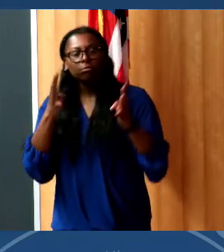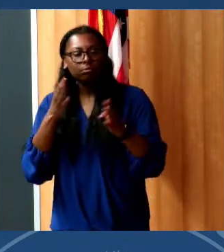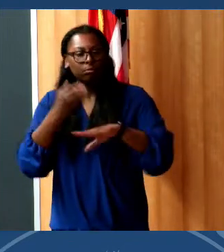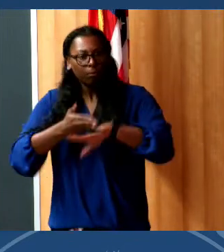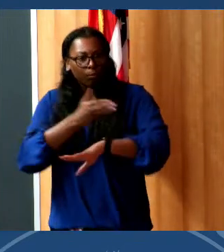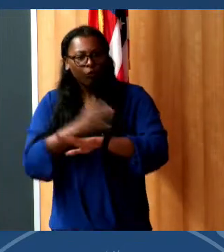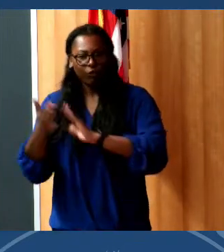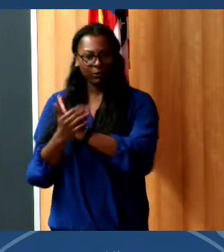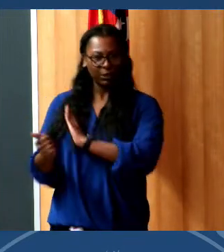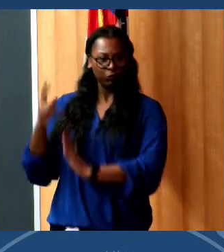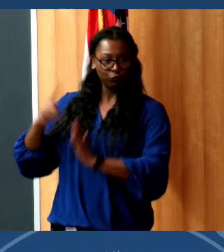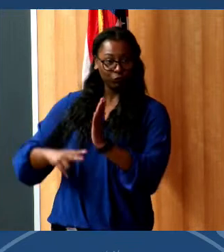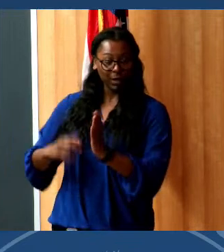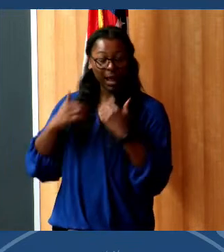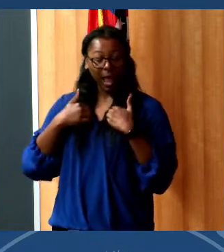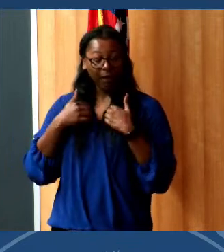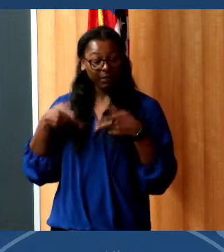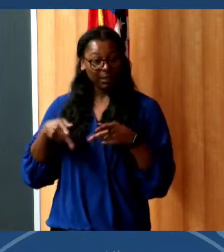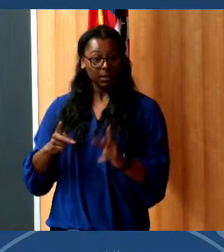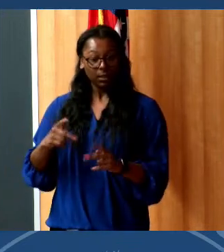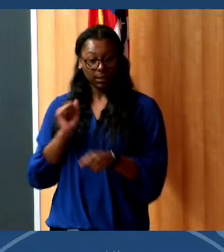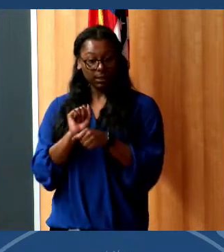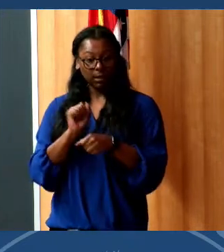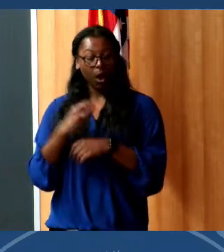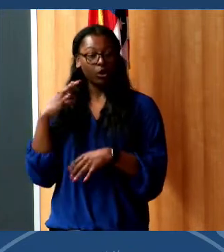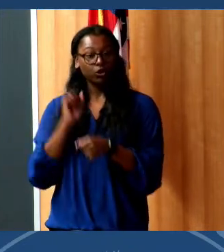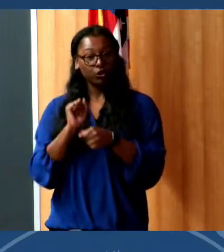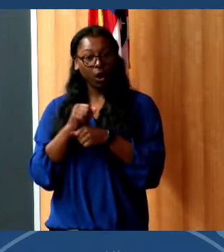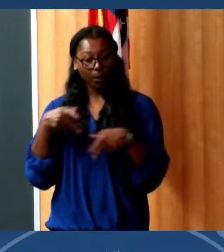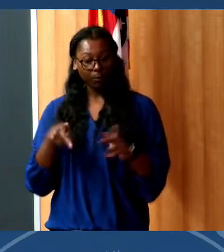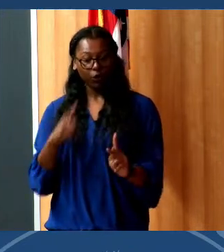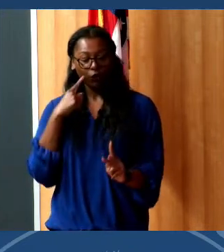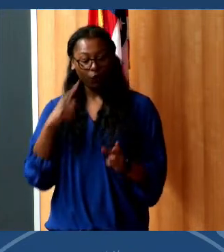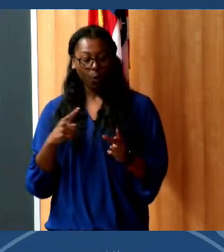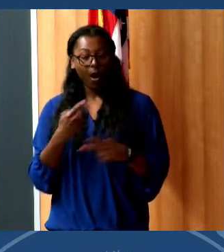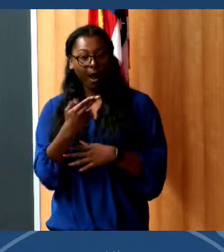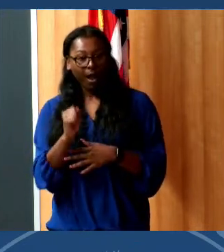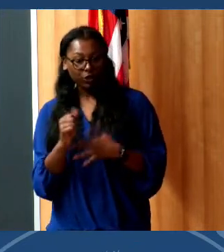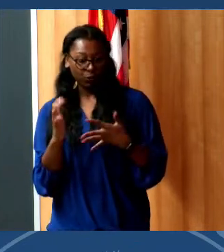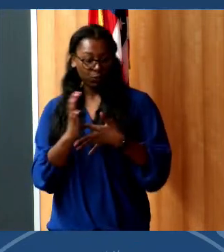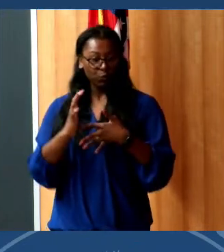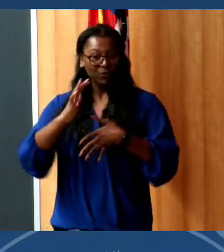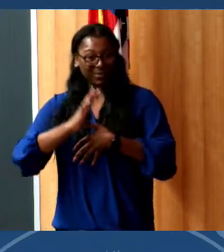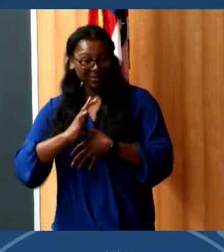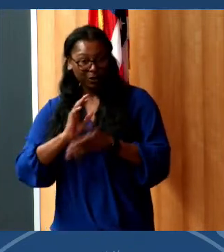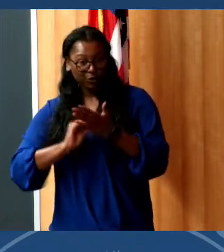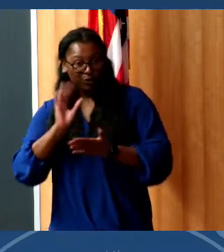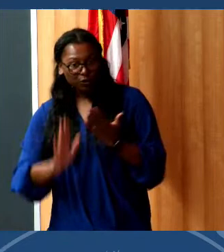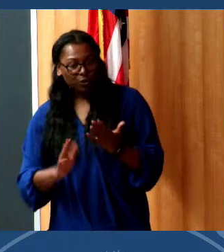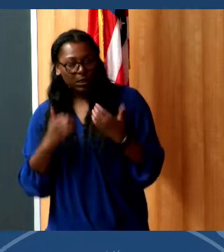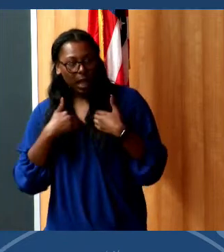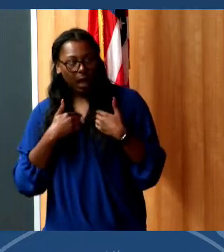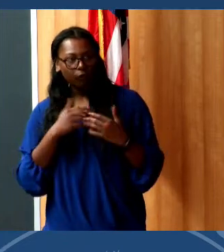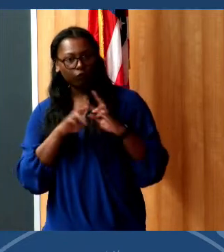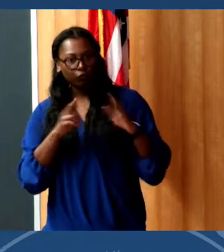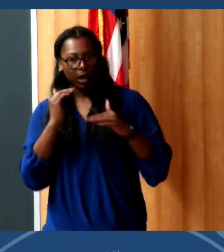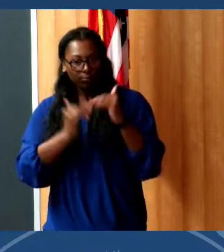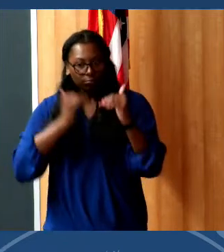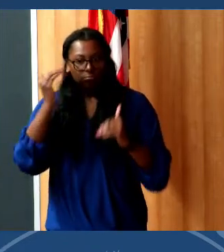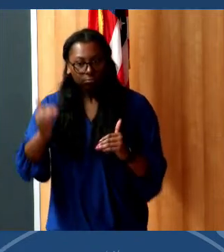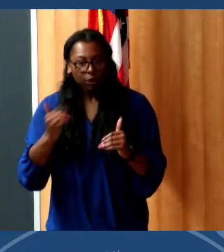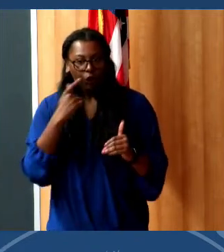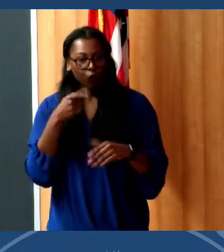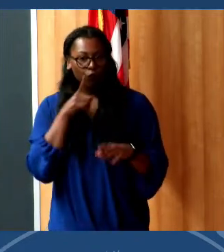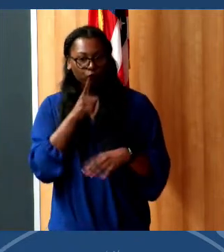employment opportunities to high school juniors and seniors was more than just about a job. It was a stepping stone to real-world